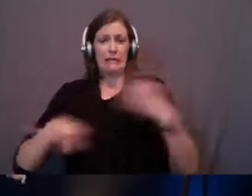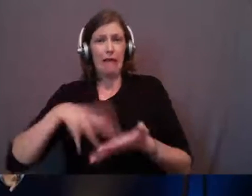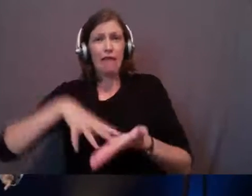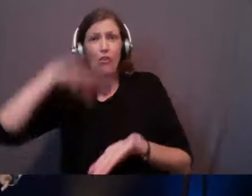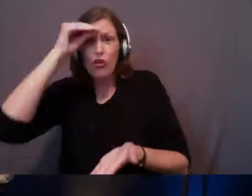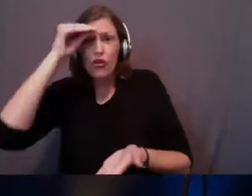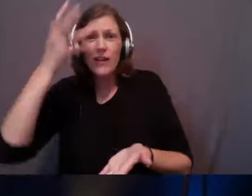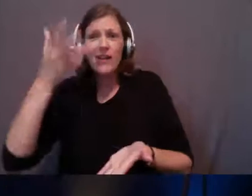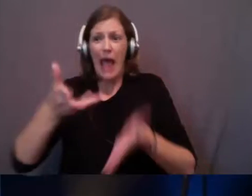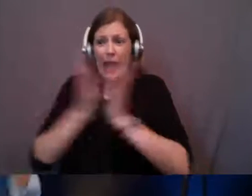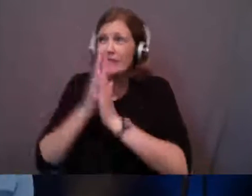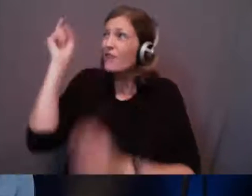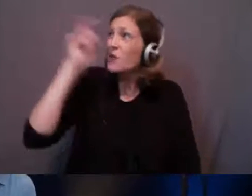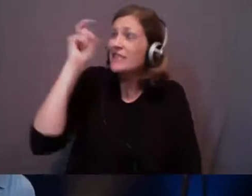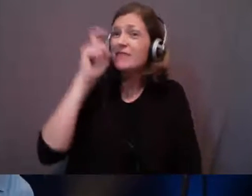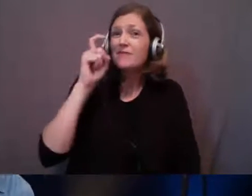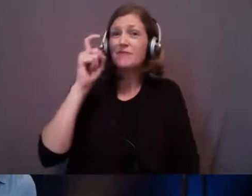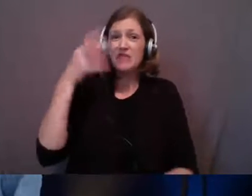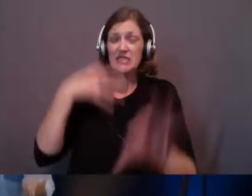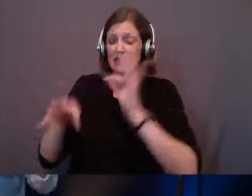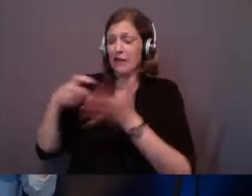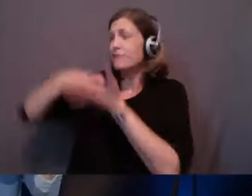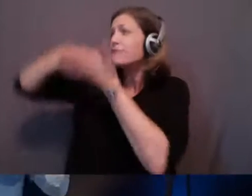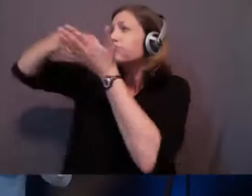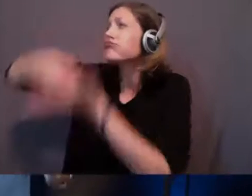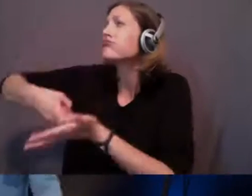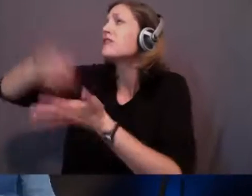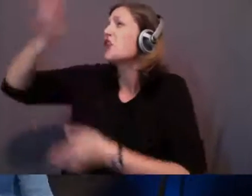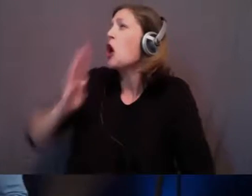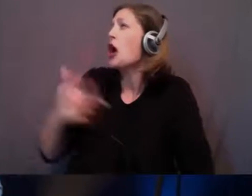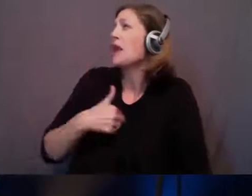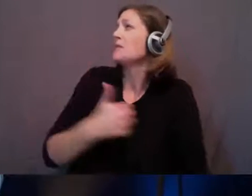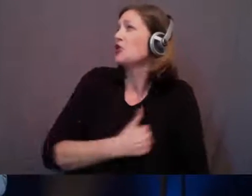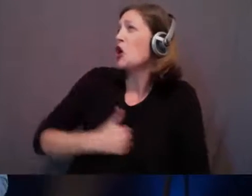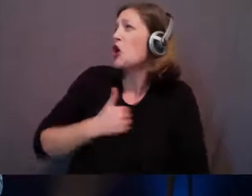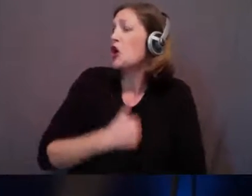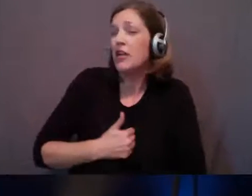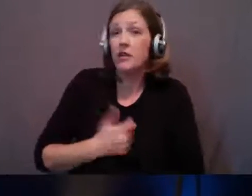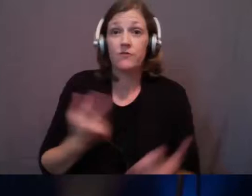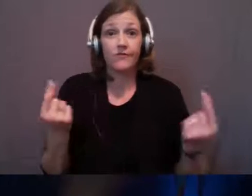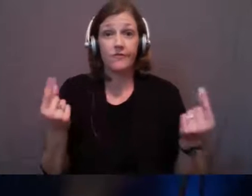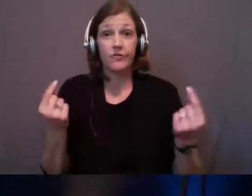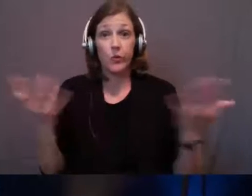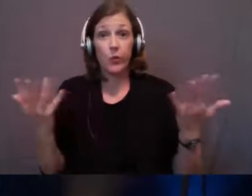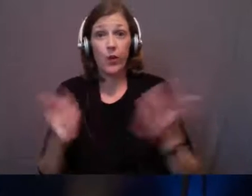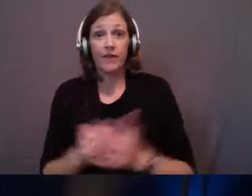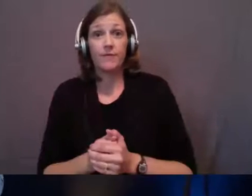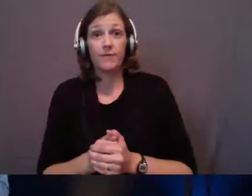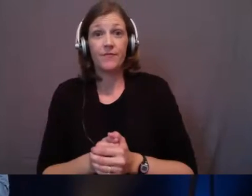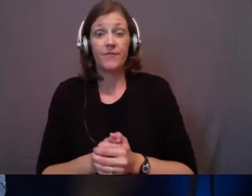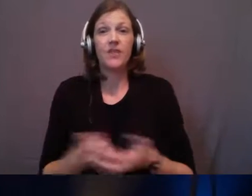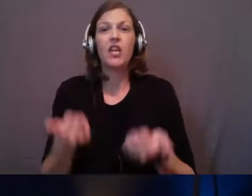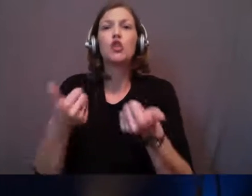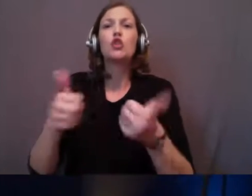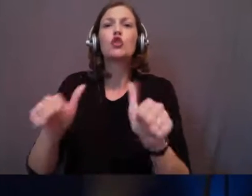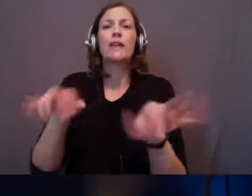of asking for wisdom, instead of bowing on his knees and saying, God, I'm sorry, guess what he does? He tries to explain